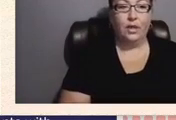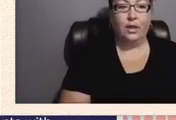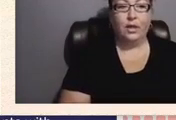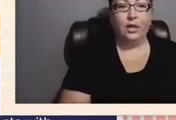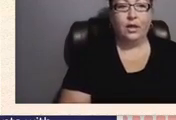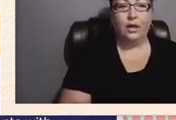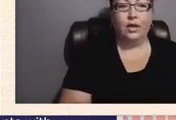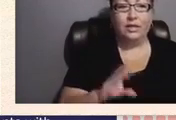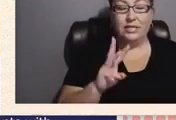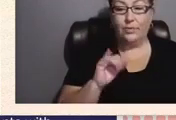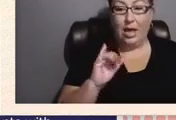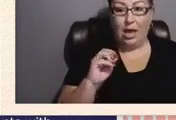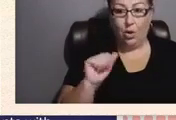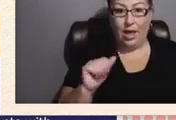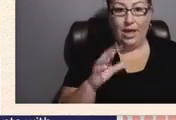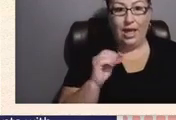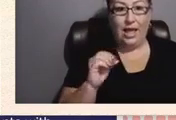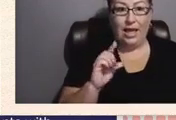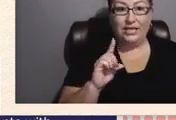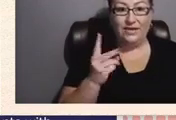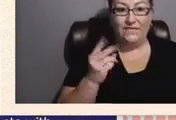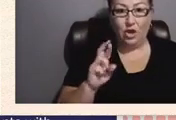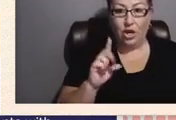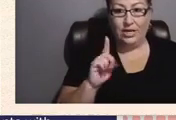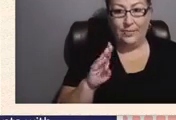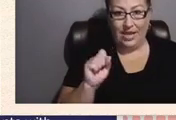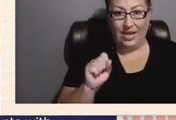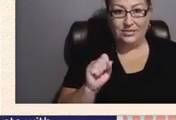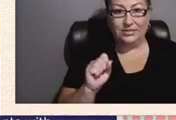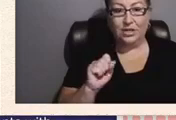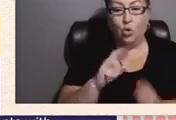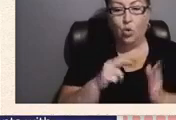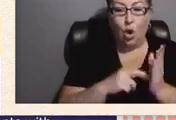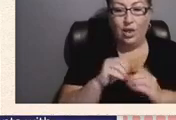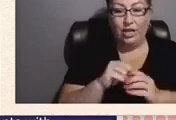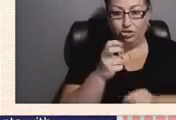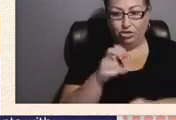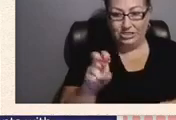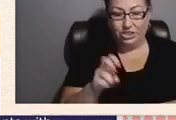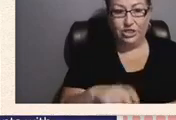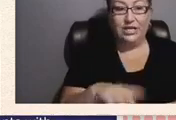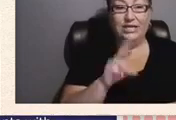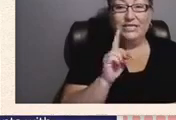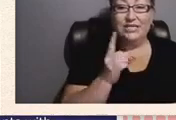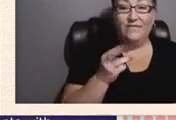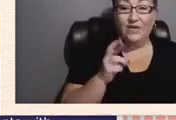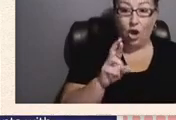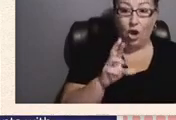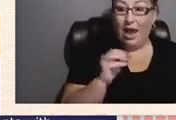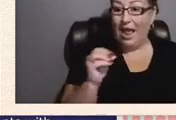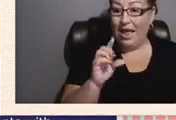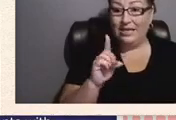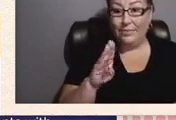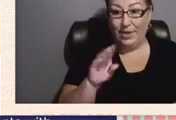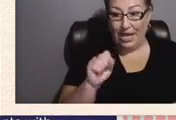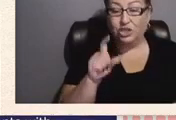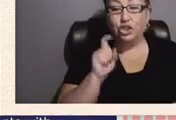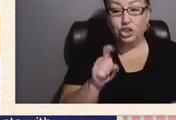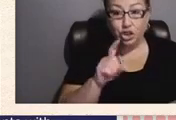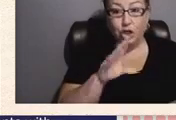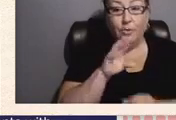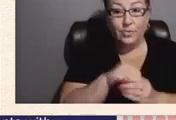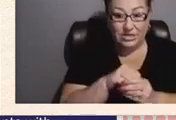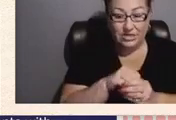WIOA and DVR/DBS role in transition. DVR and DBS should participate throughout